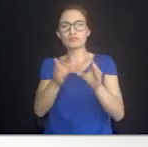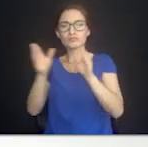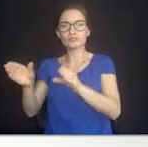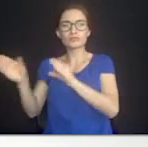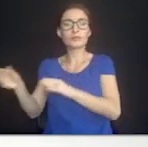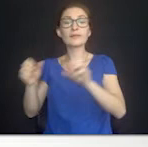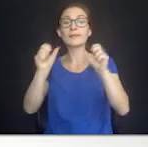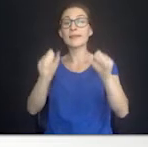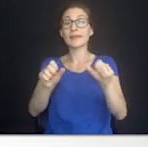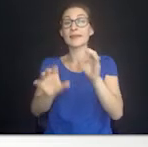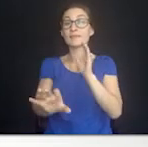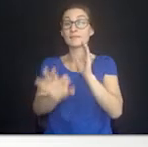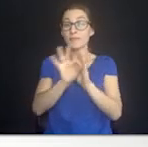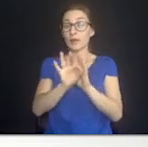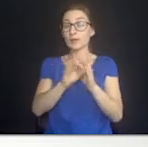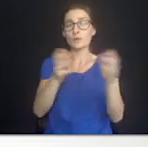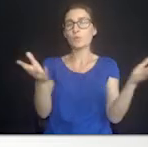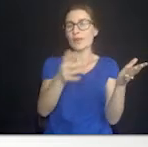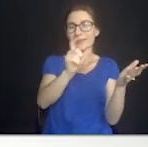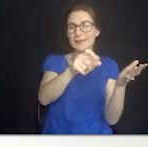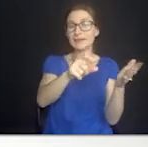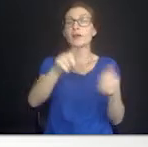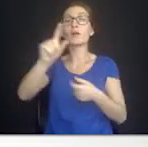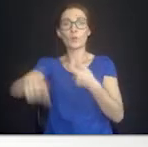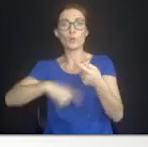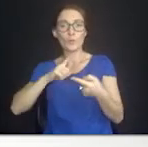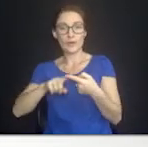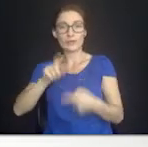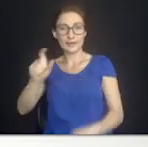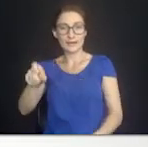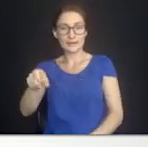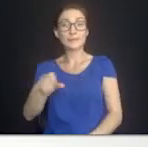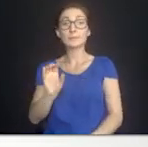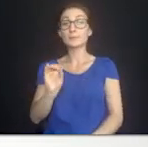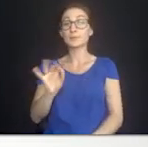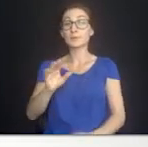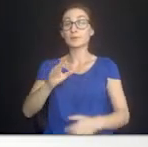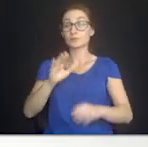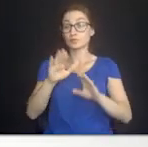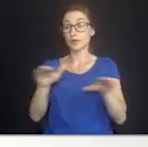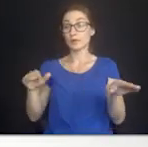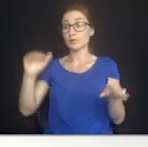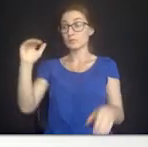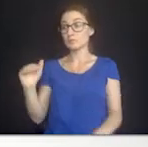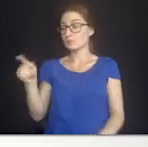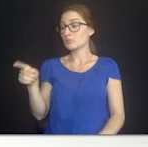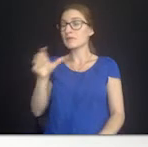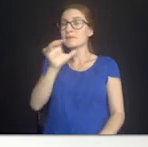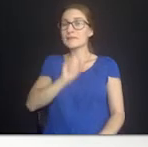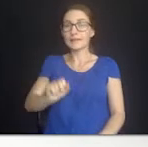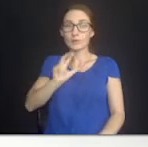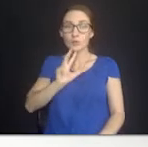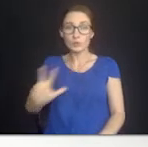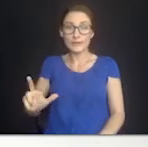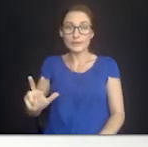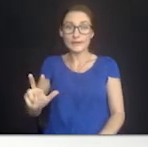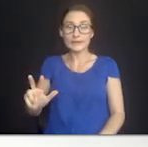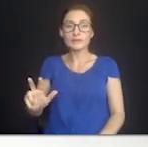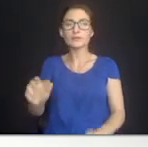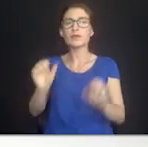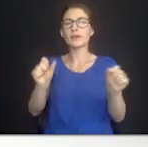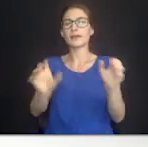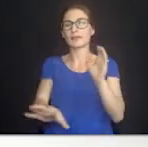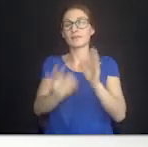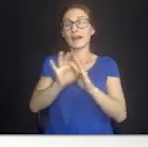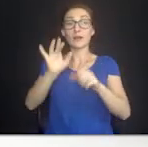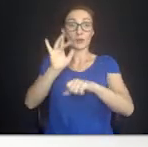sorted in a way where they could find what they need when they need it. So if I have a child who's 3 years old, I know I can find